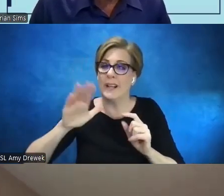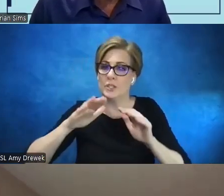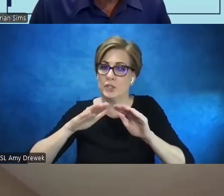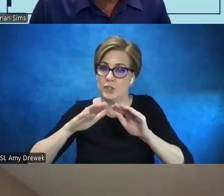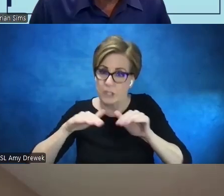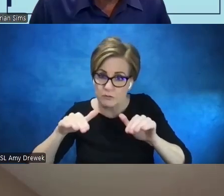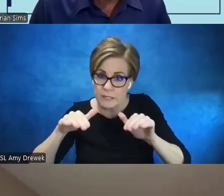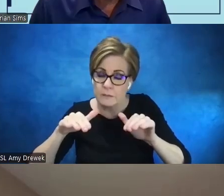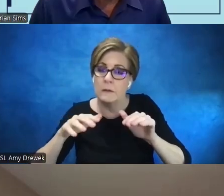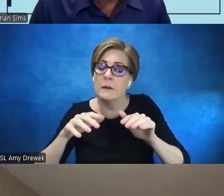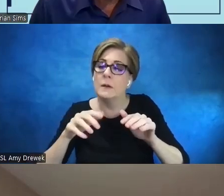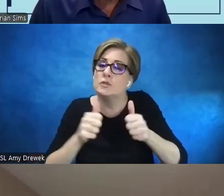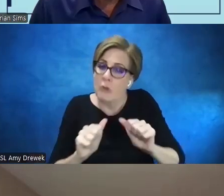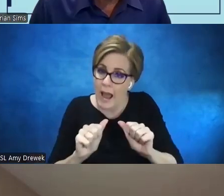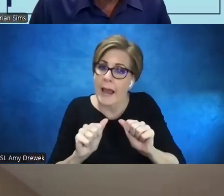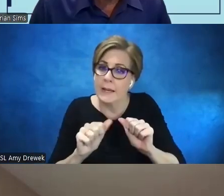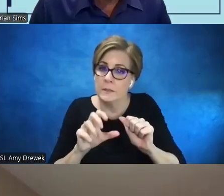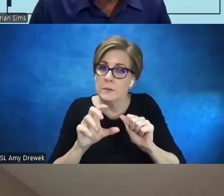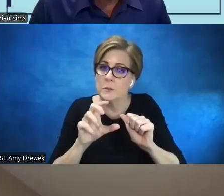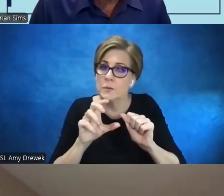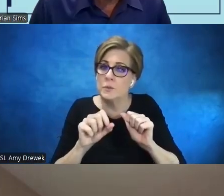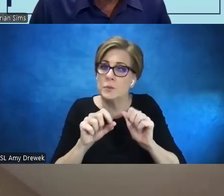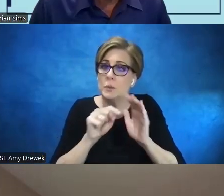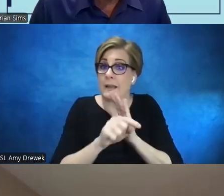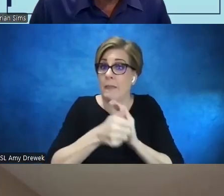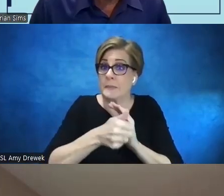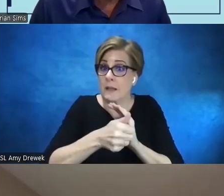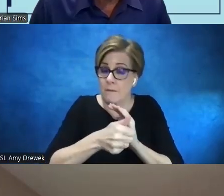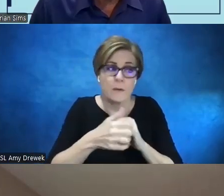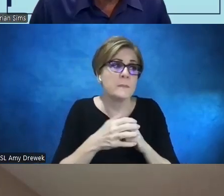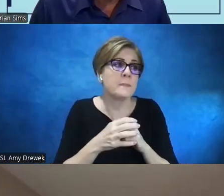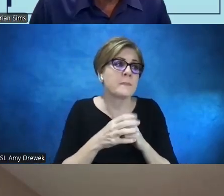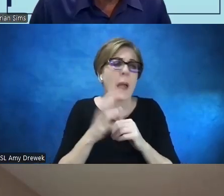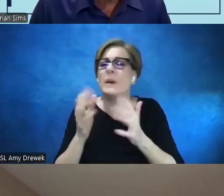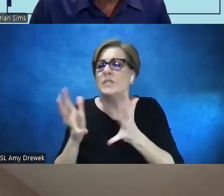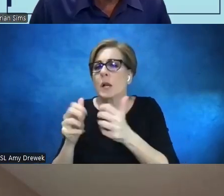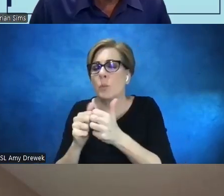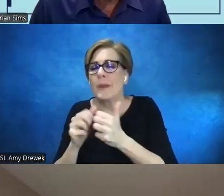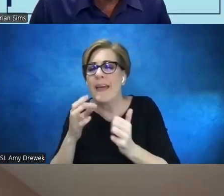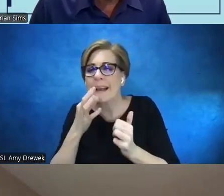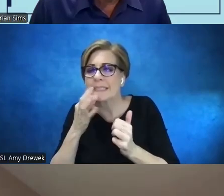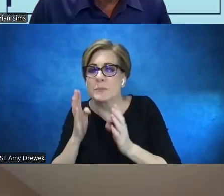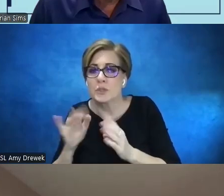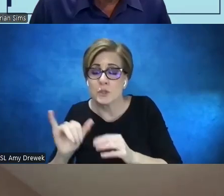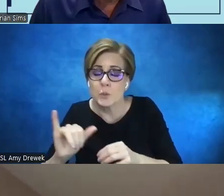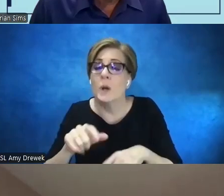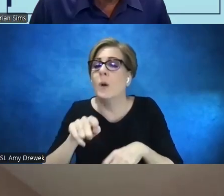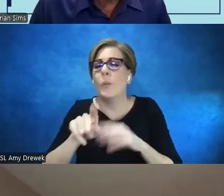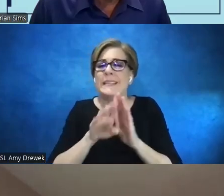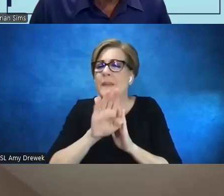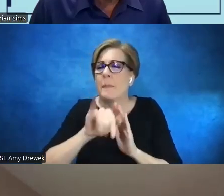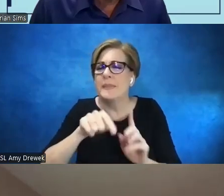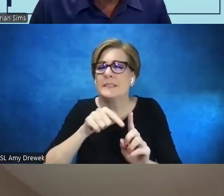interviewed experts and put together this resource for healthcare systems, community partners,